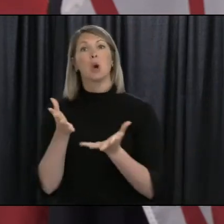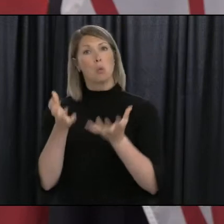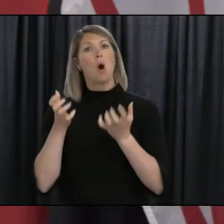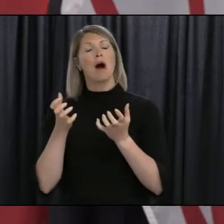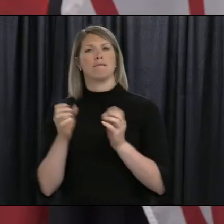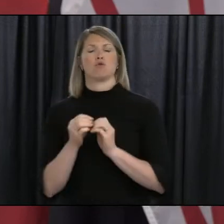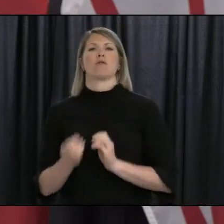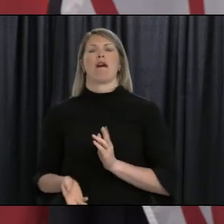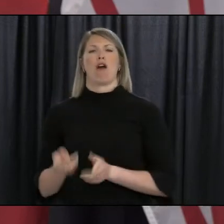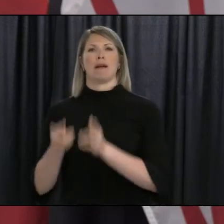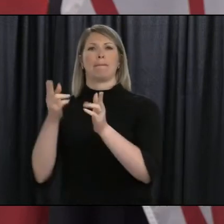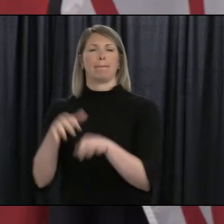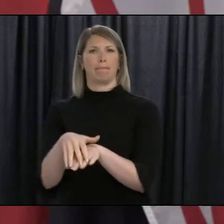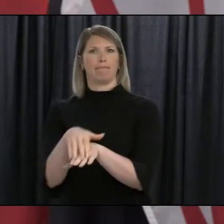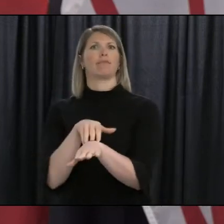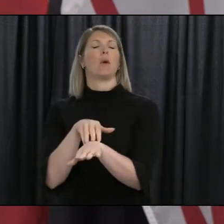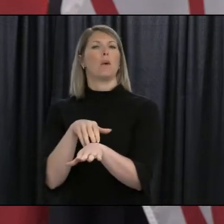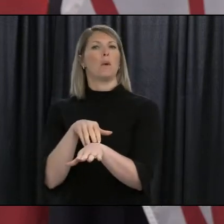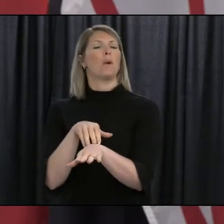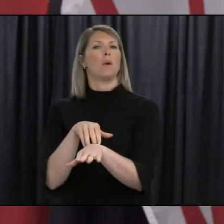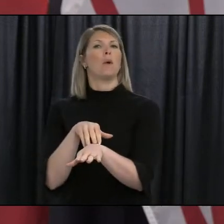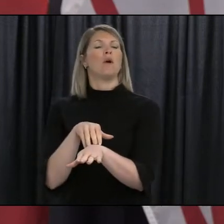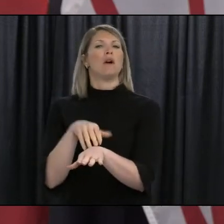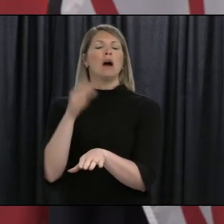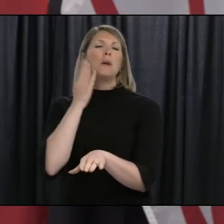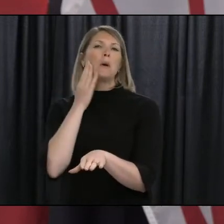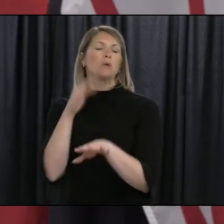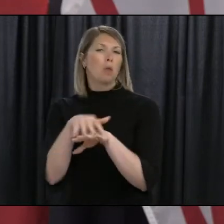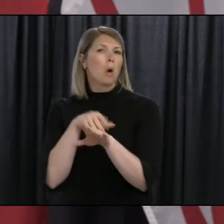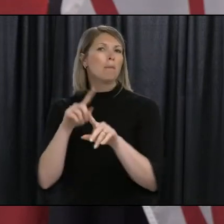approach with steady progress.